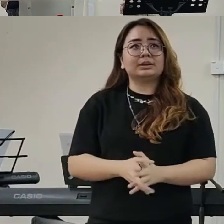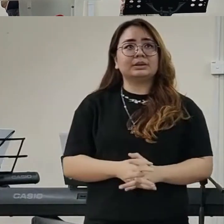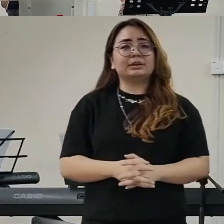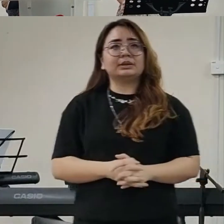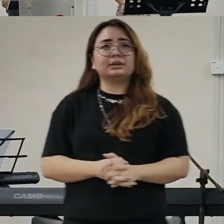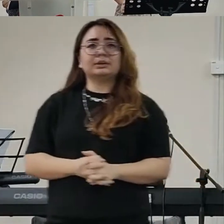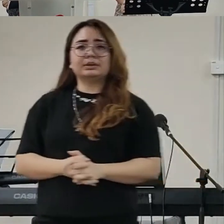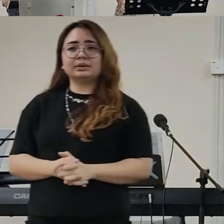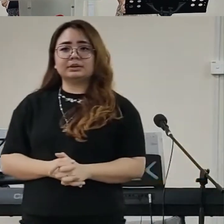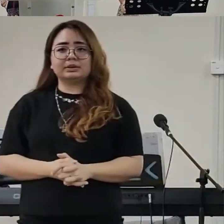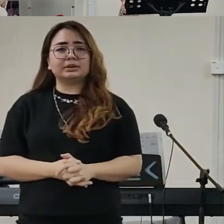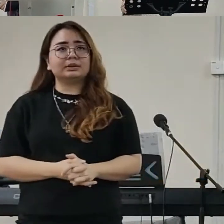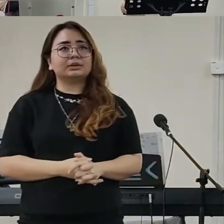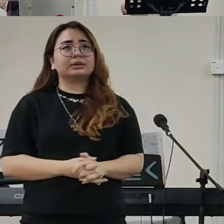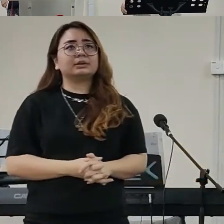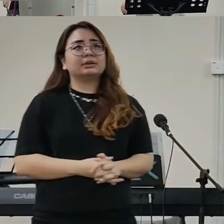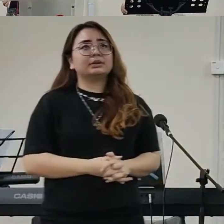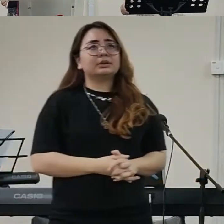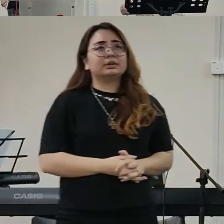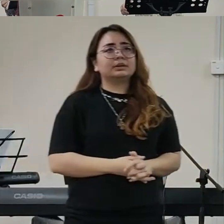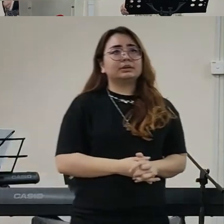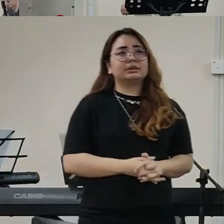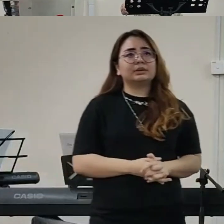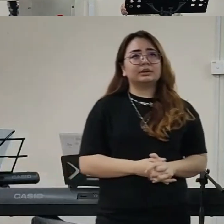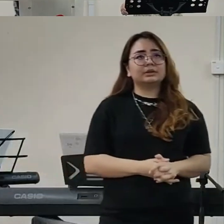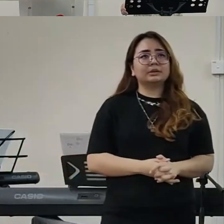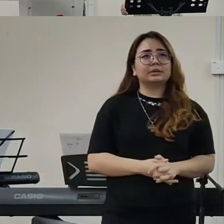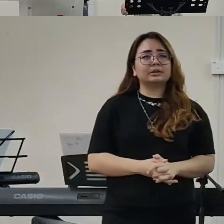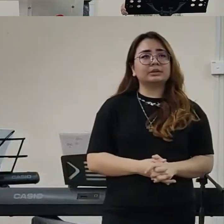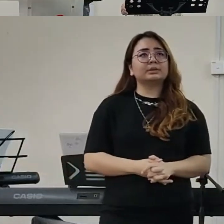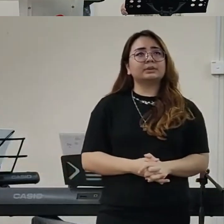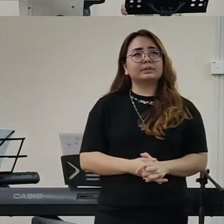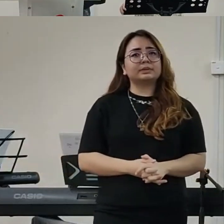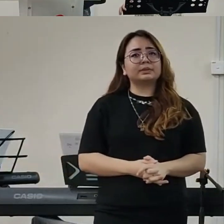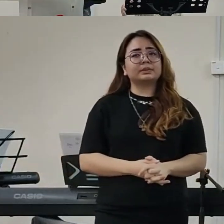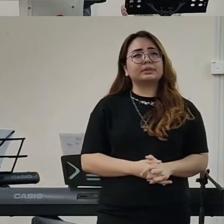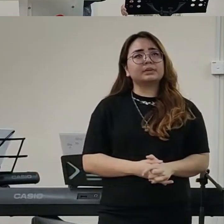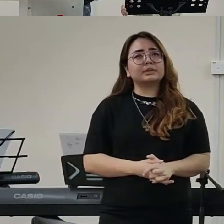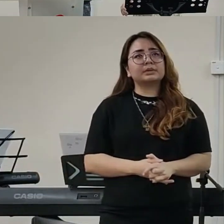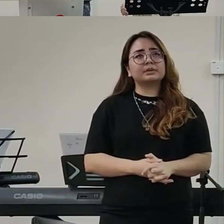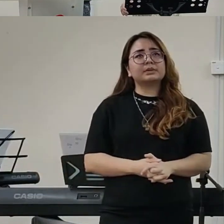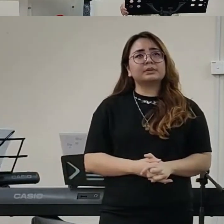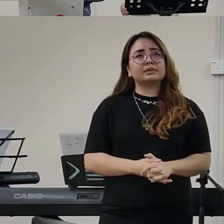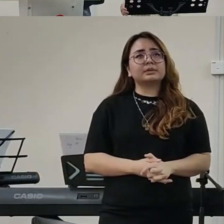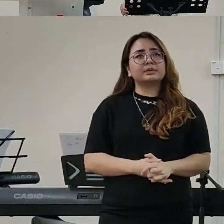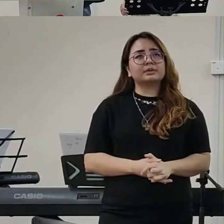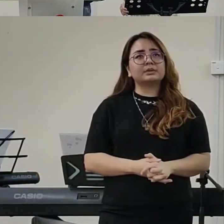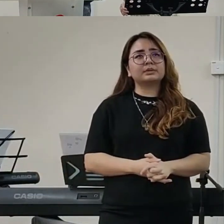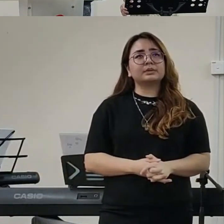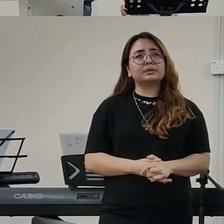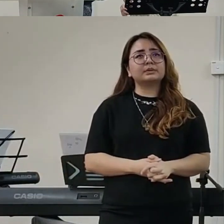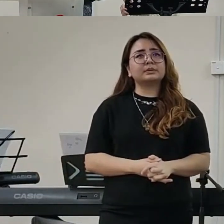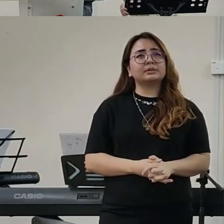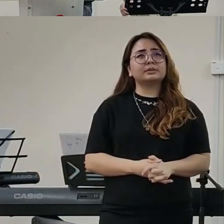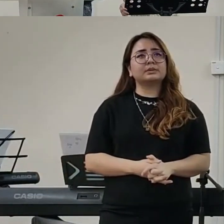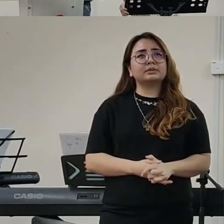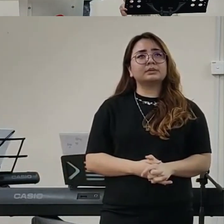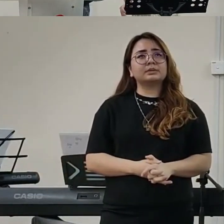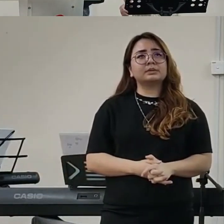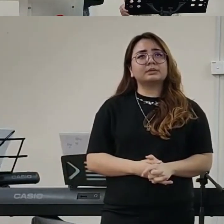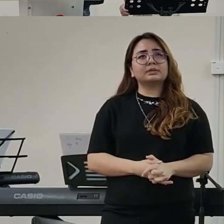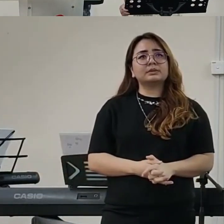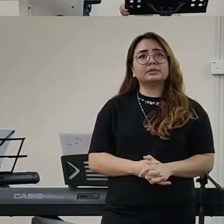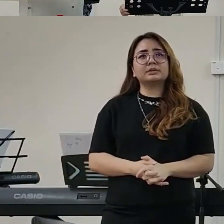of other things. She's just enjoying herself being a sheep. But Elder Elena is a sheep, but she's also gets grown and allowing herself to be